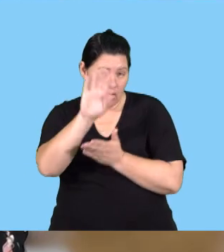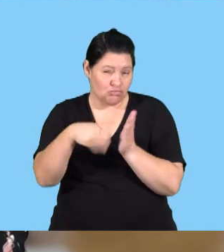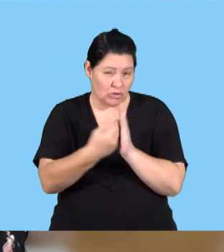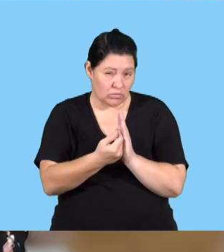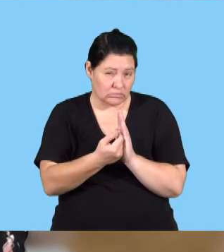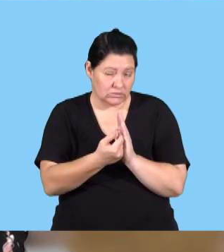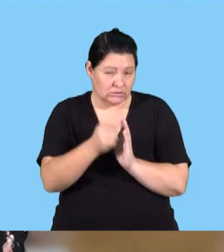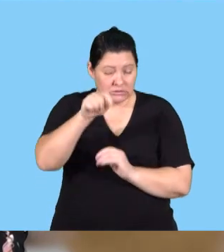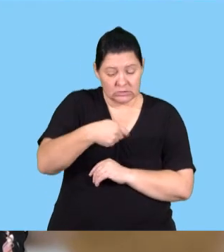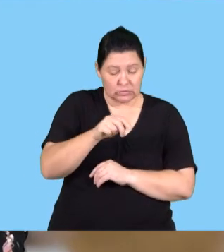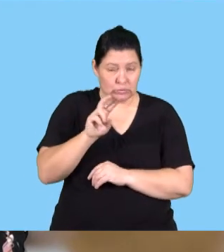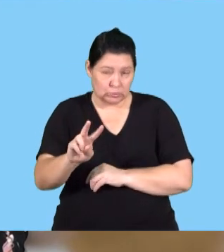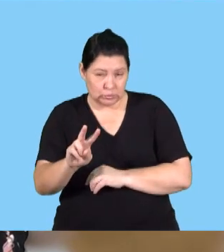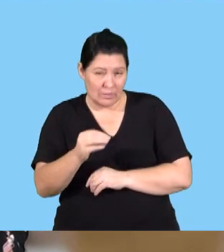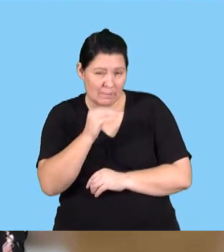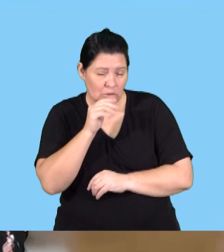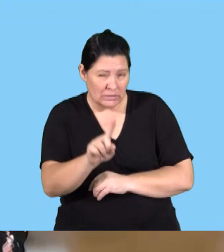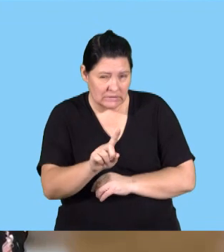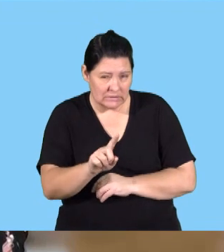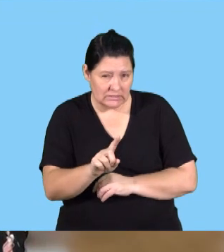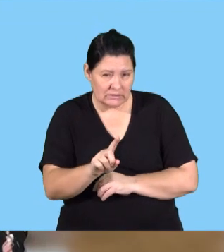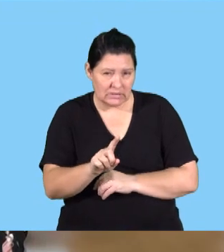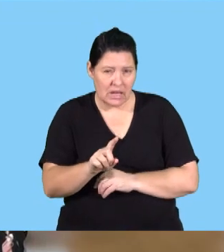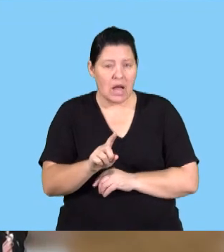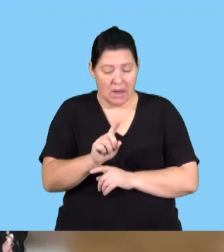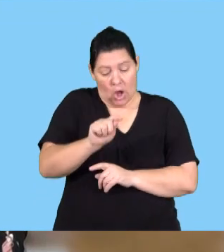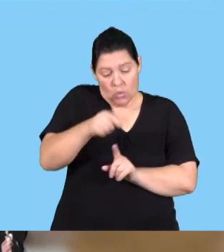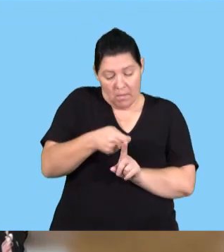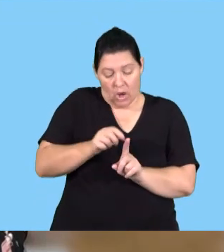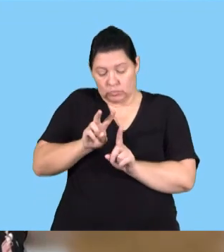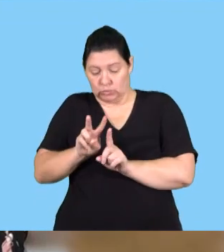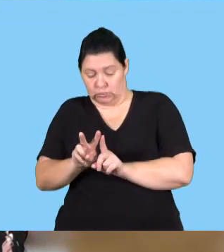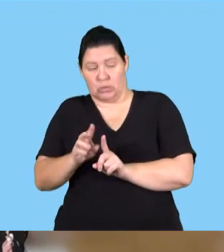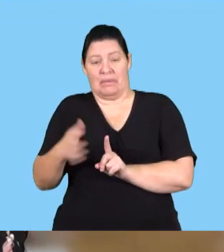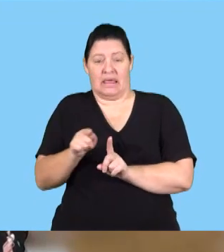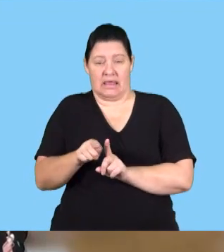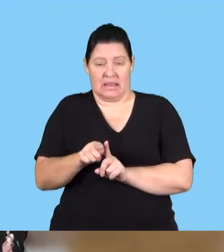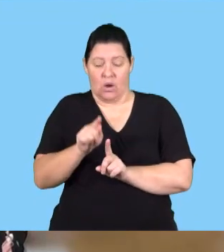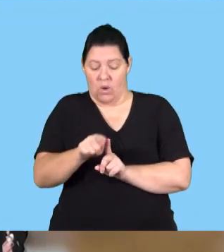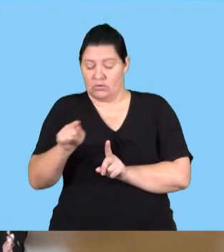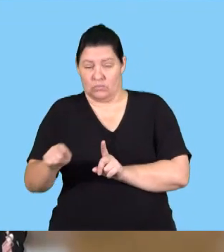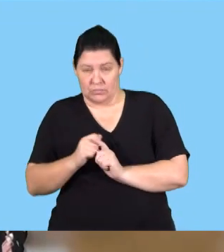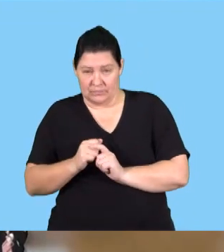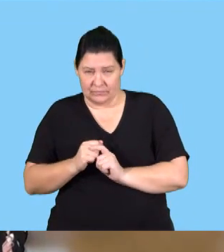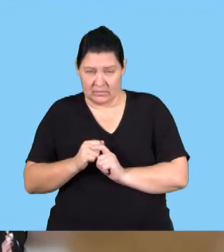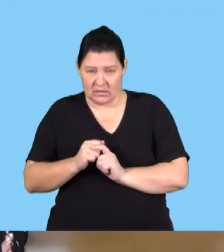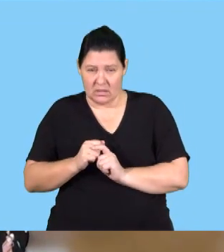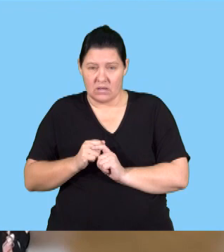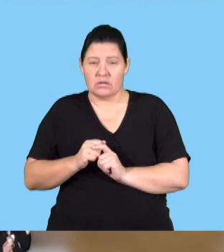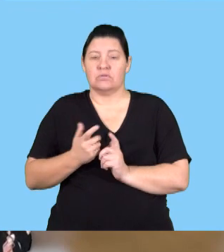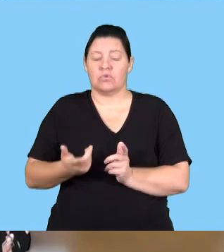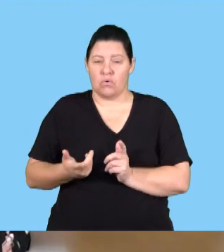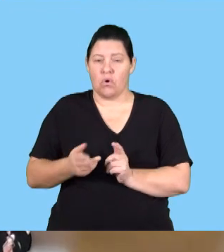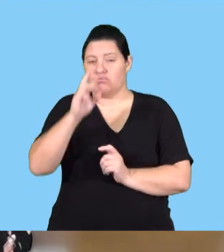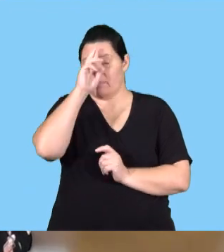what rounding off to 2 decimal places mean. It means we need 2 values after a comma. Then to round off and have 2 values